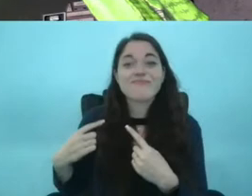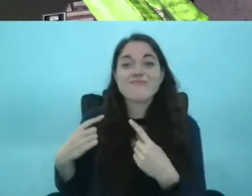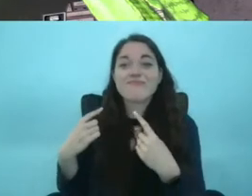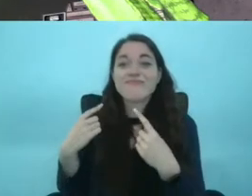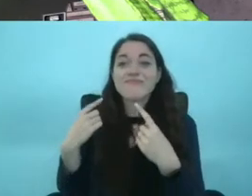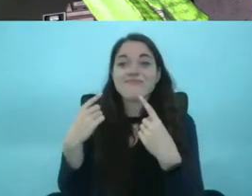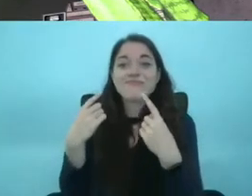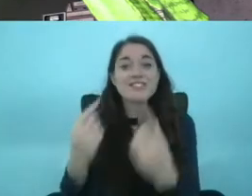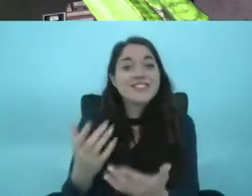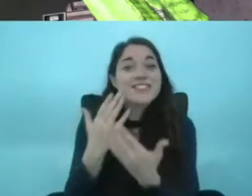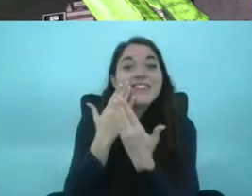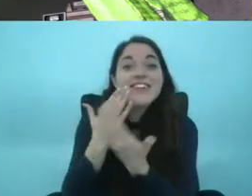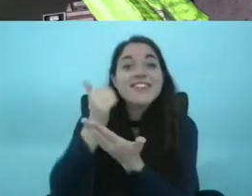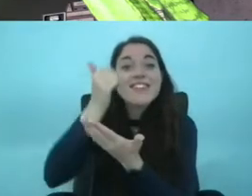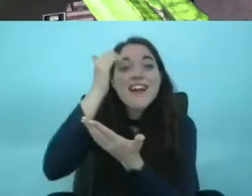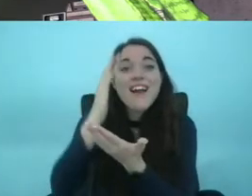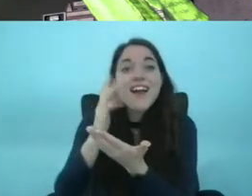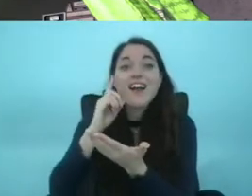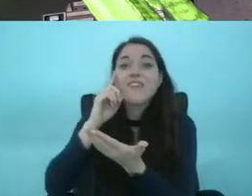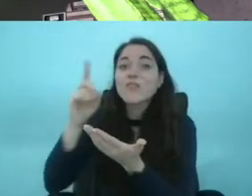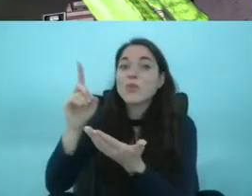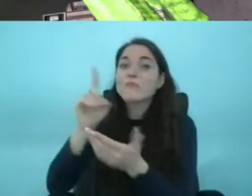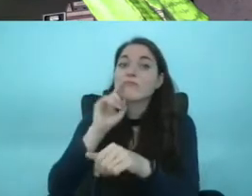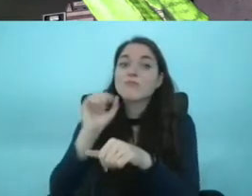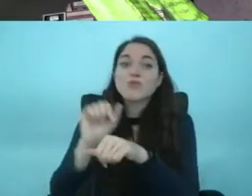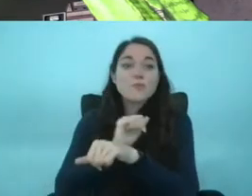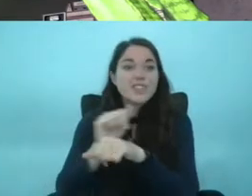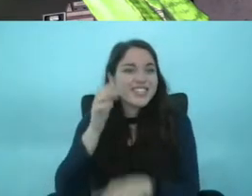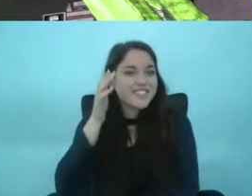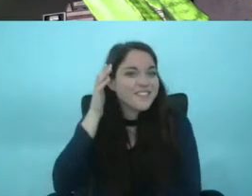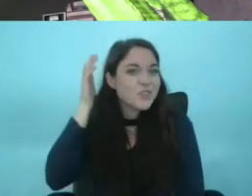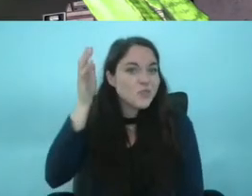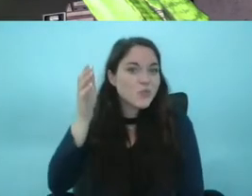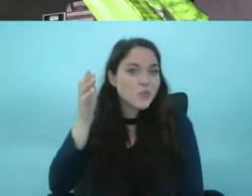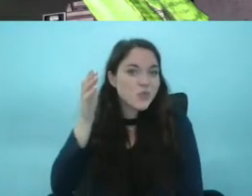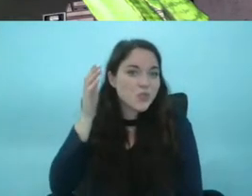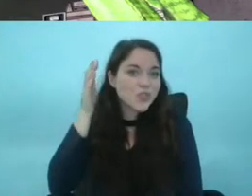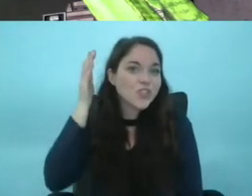And thank God for the things God's yet to do.